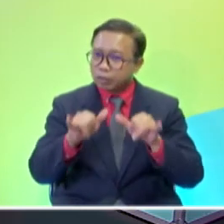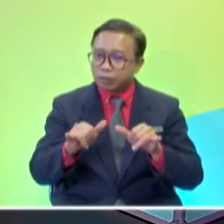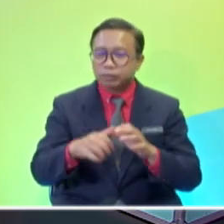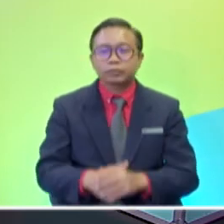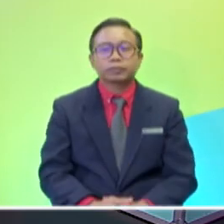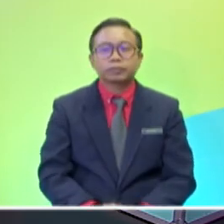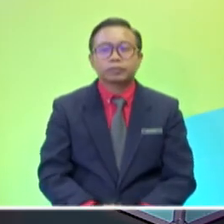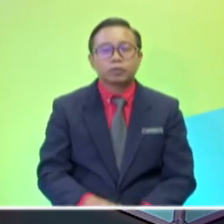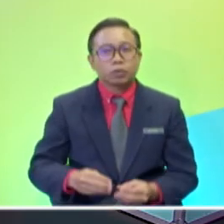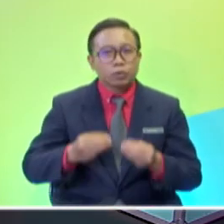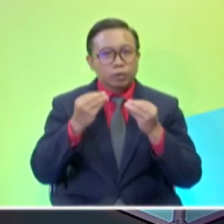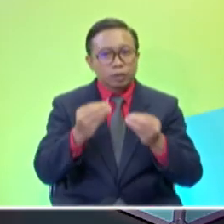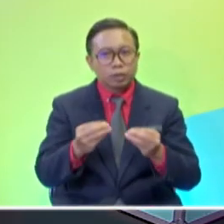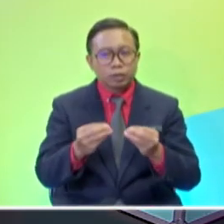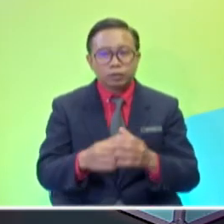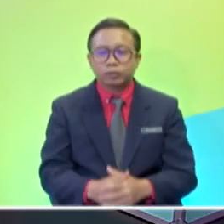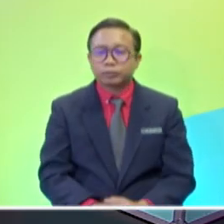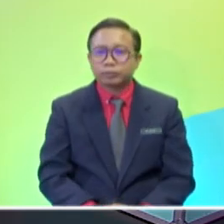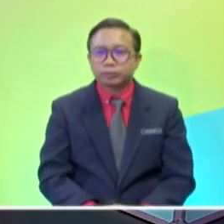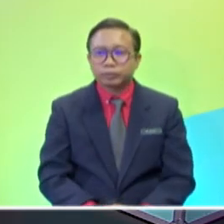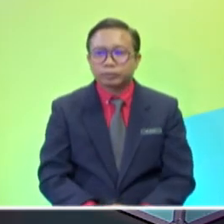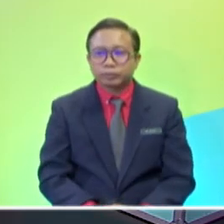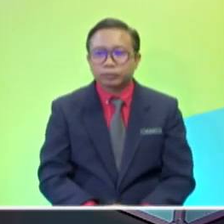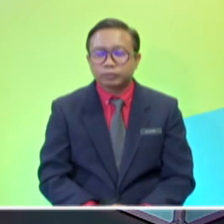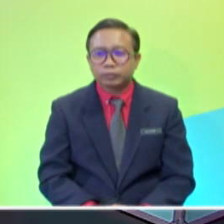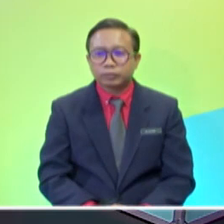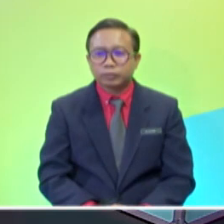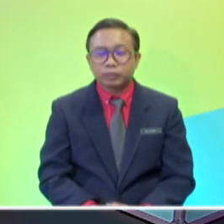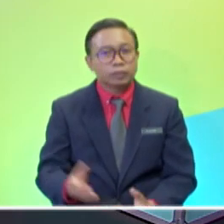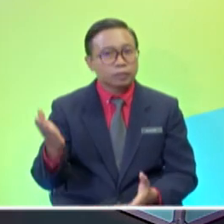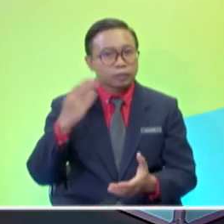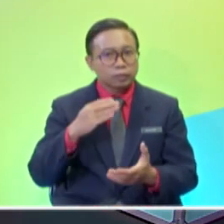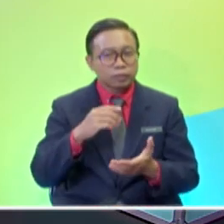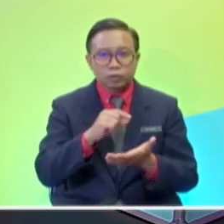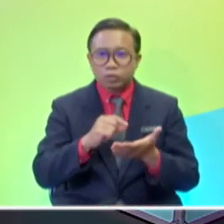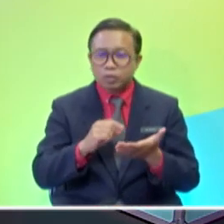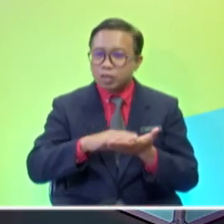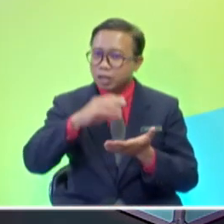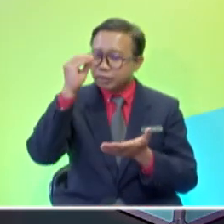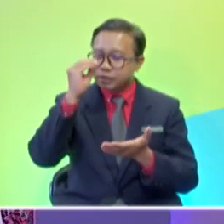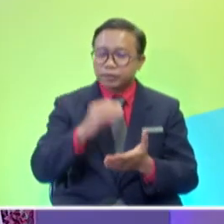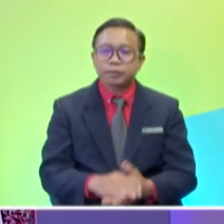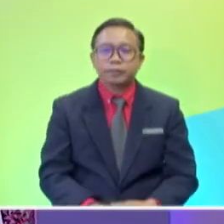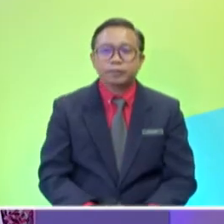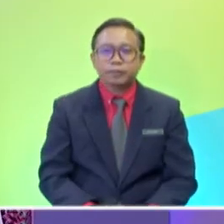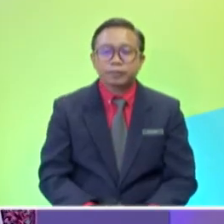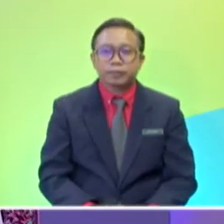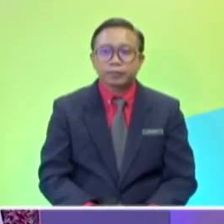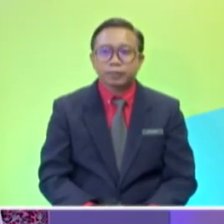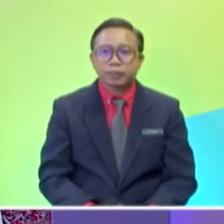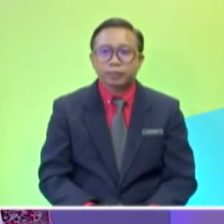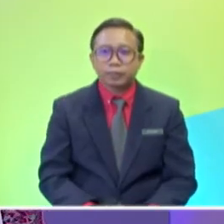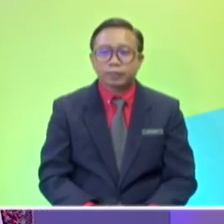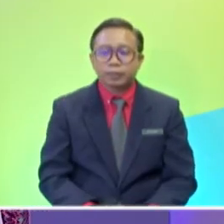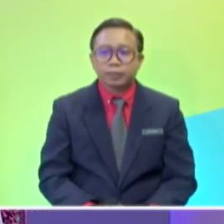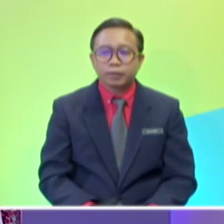So you have to give that kind of impact, right? Yep, that's correct. Okay, teacher, let's proceed with our lesson this Okay, segment. moving on to